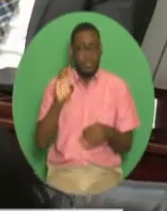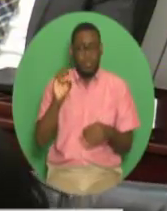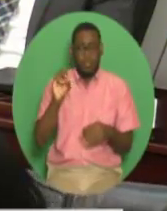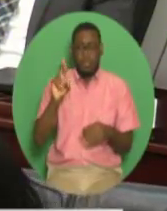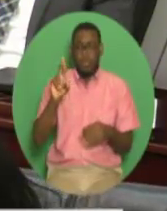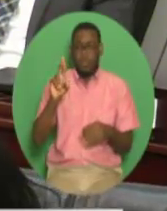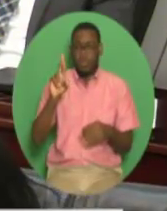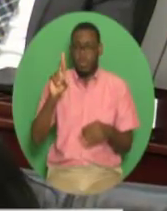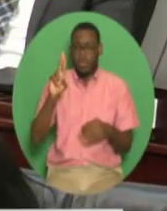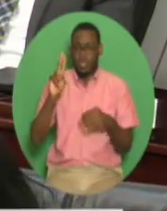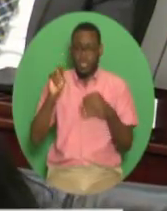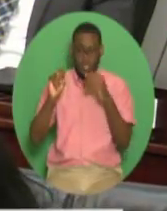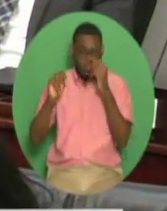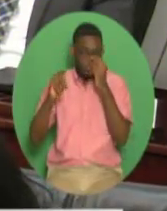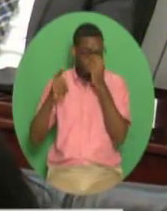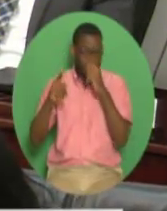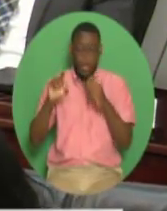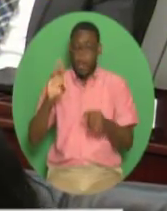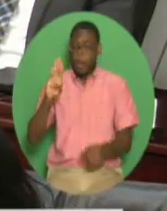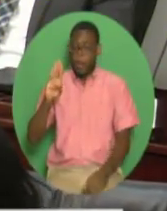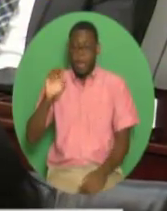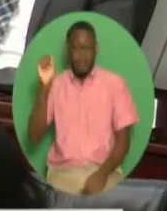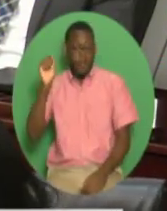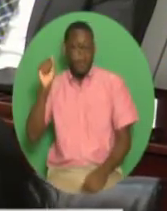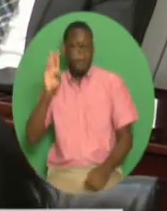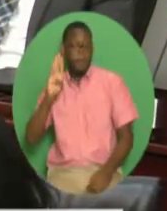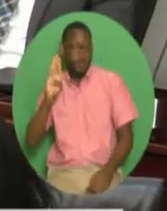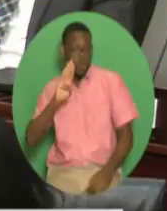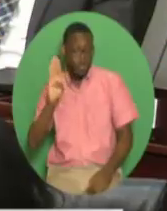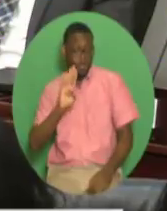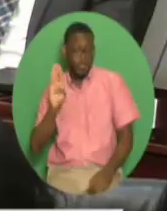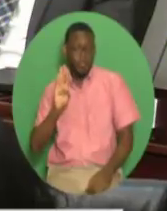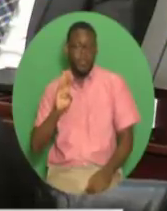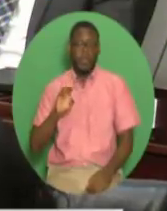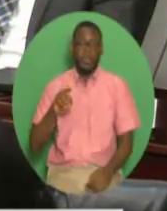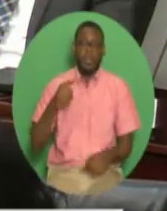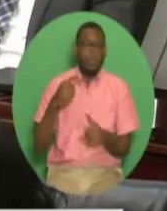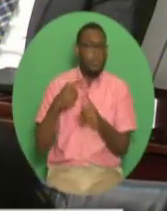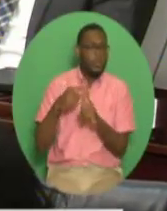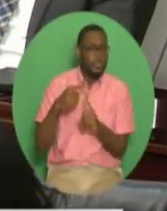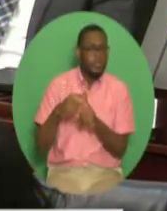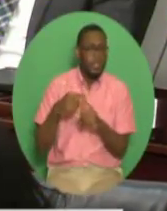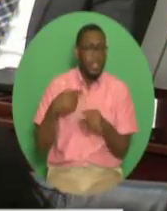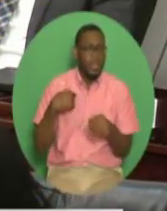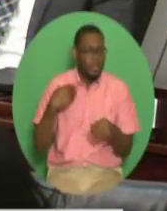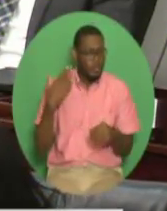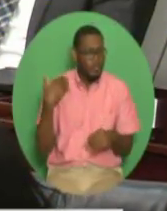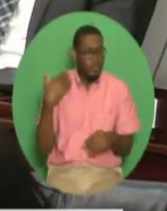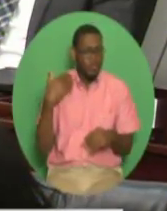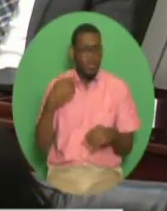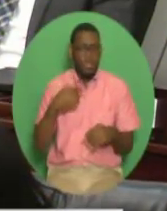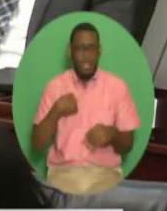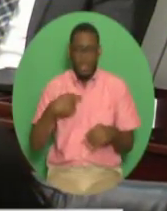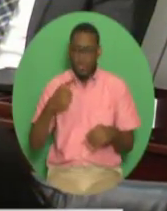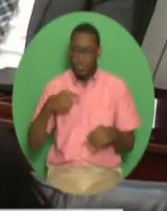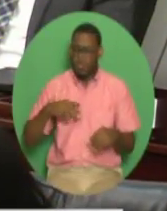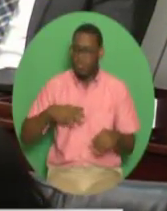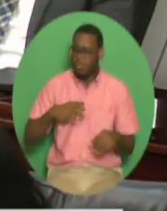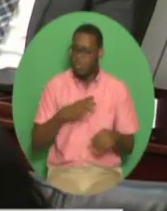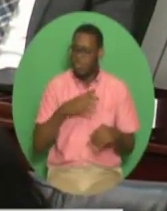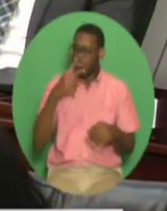I have an advantage being a councillor at that very council for 5